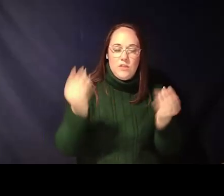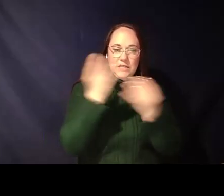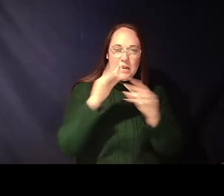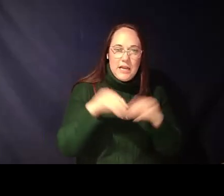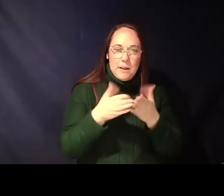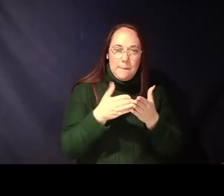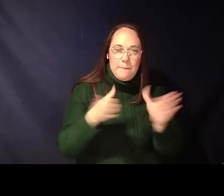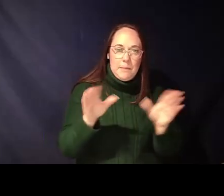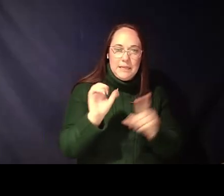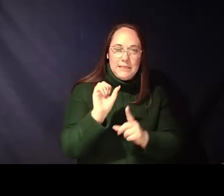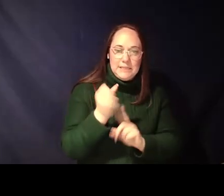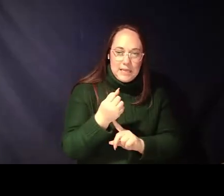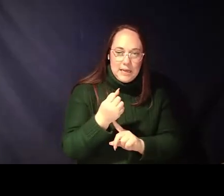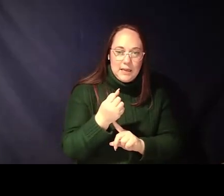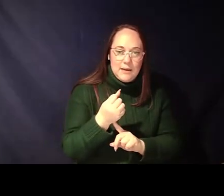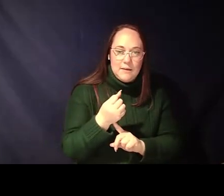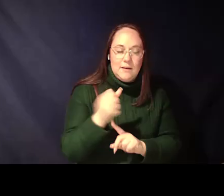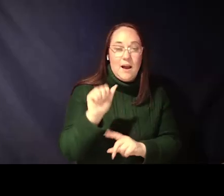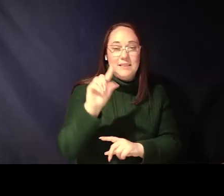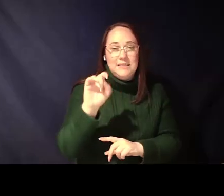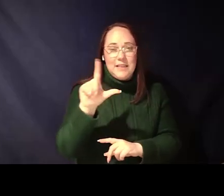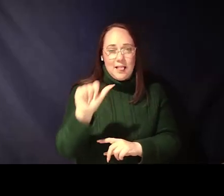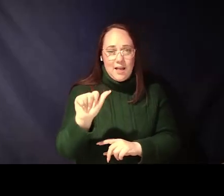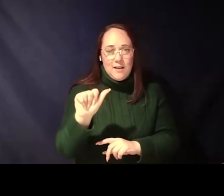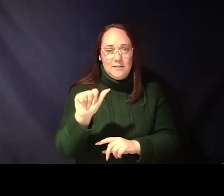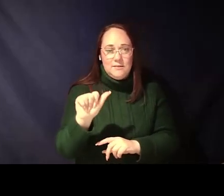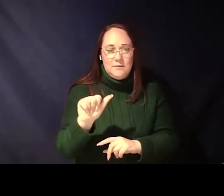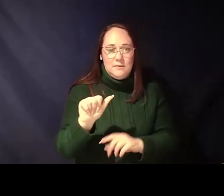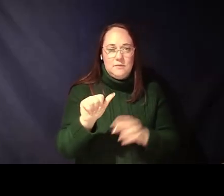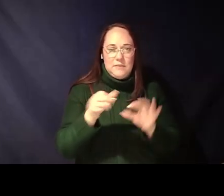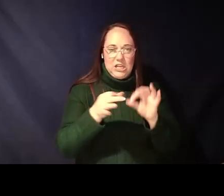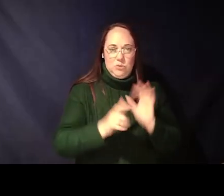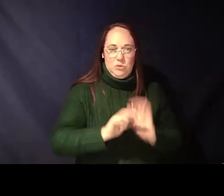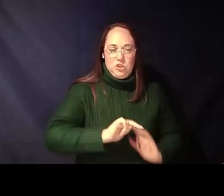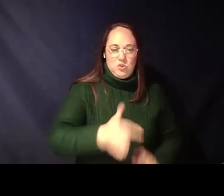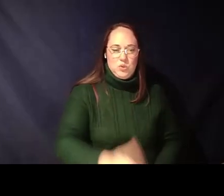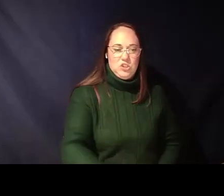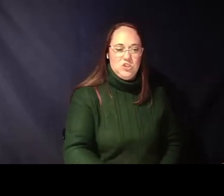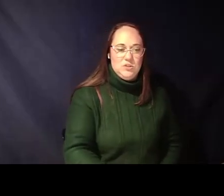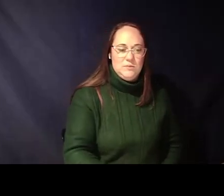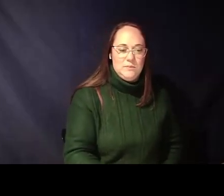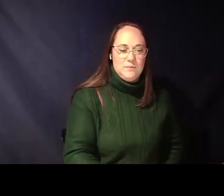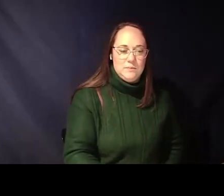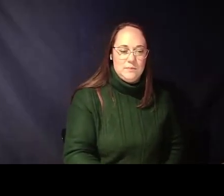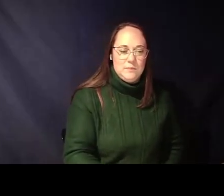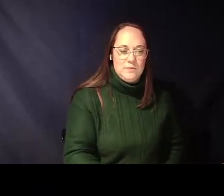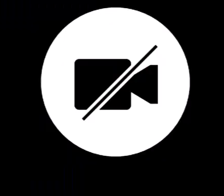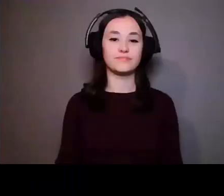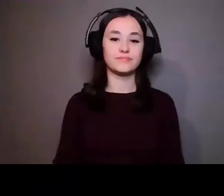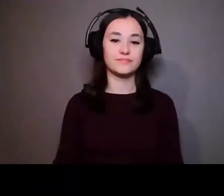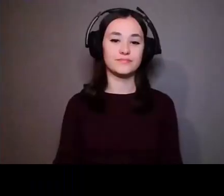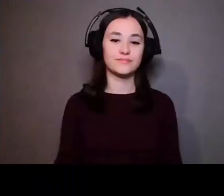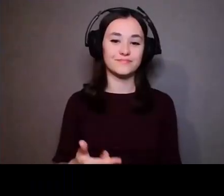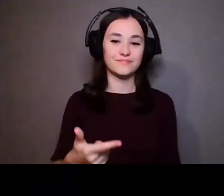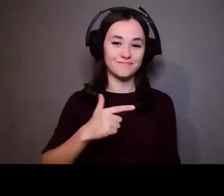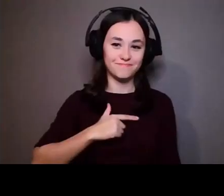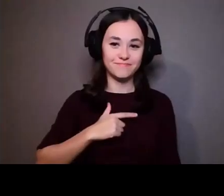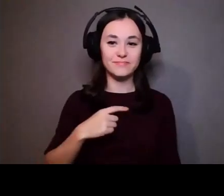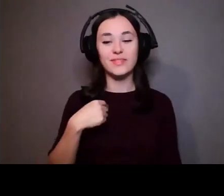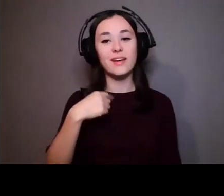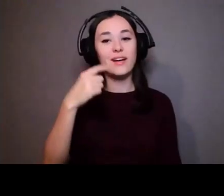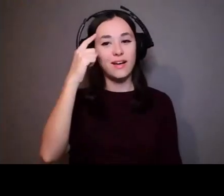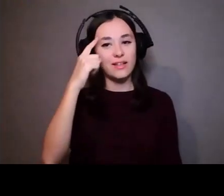setting. Adela, what did I miss there? No, I think that's right. And as the